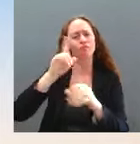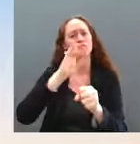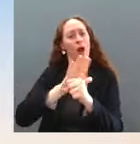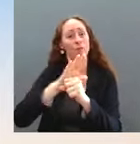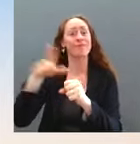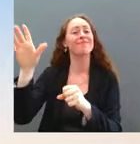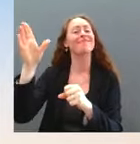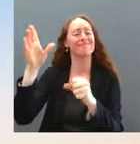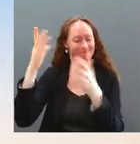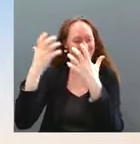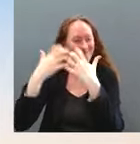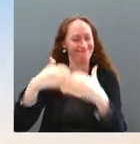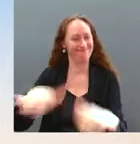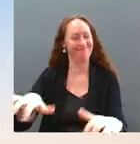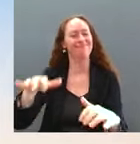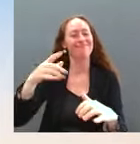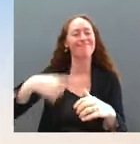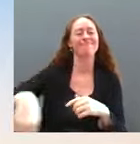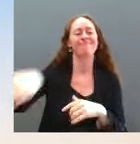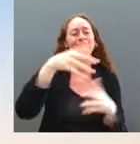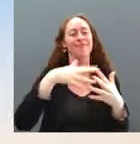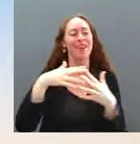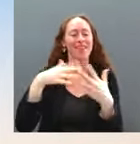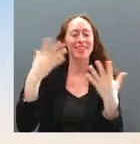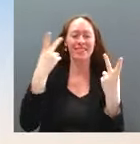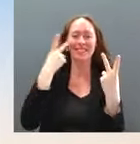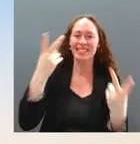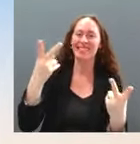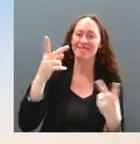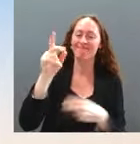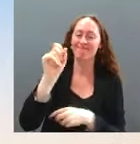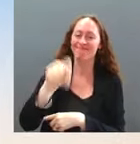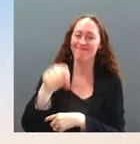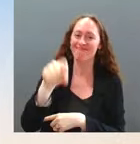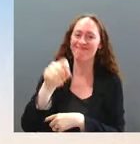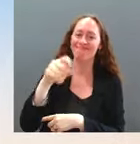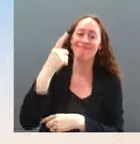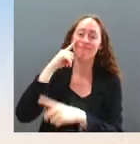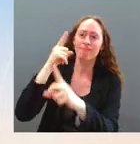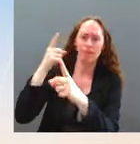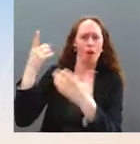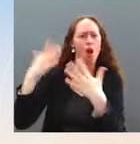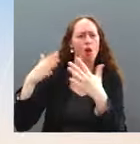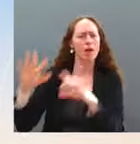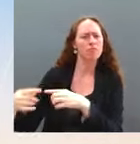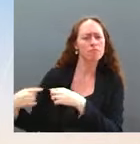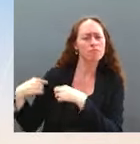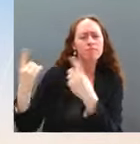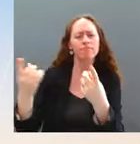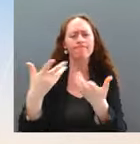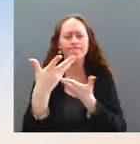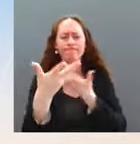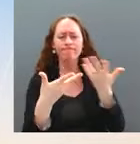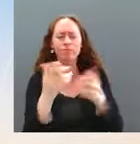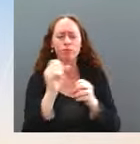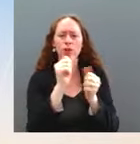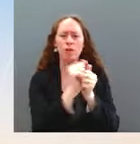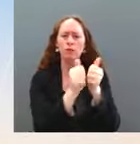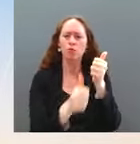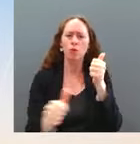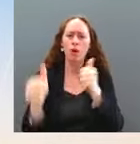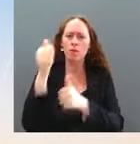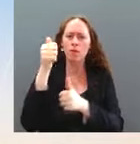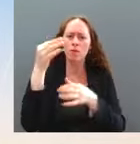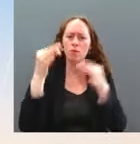exceptional preparation for what we would consider a smooth process characterized by heavy engagement with both parties in the Senate during both the advice